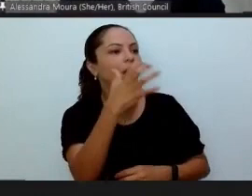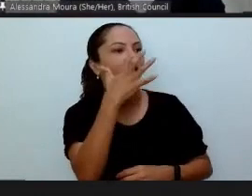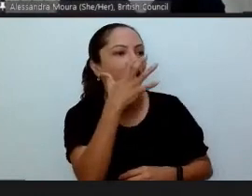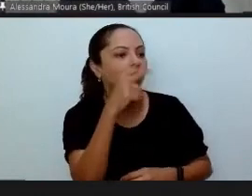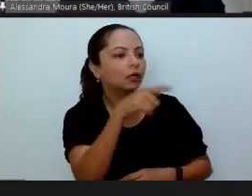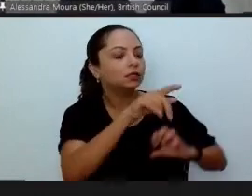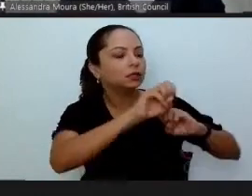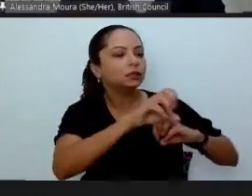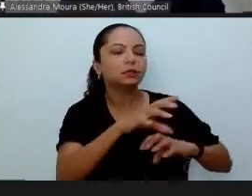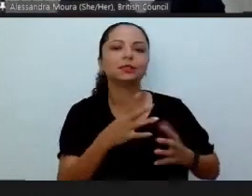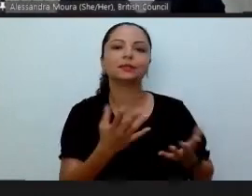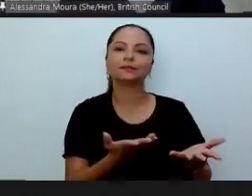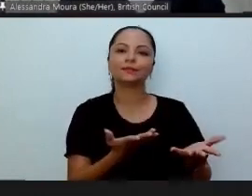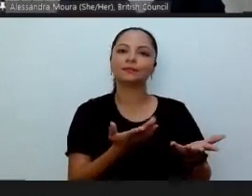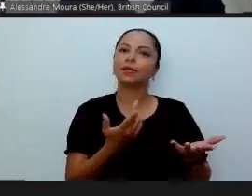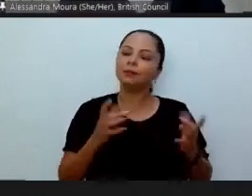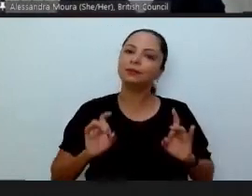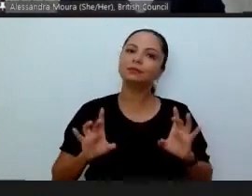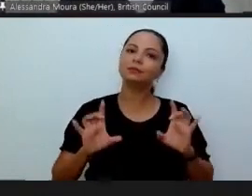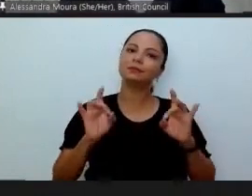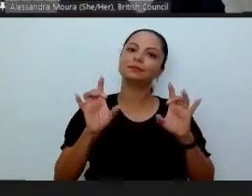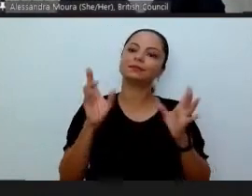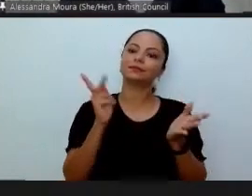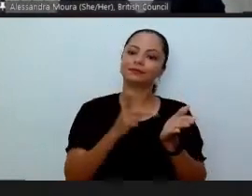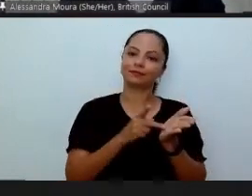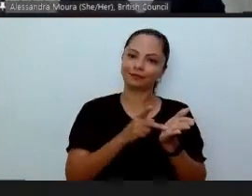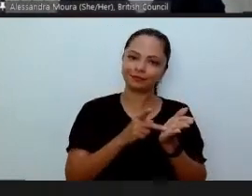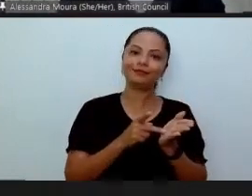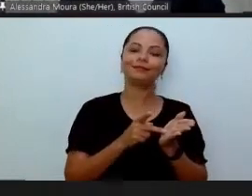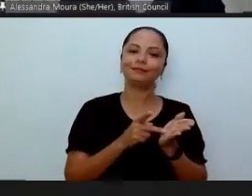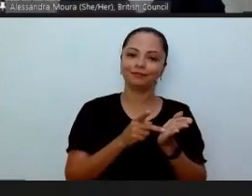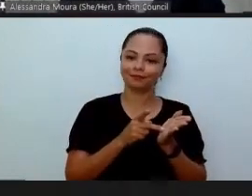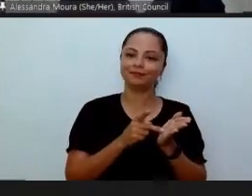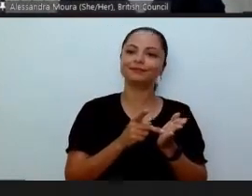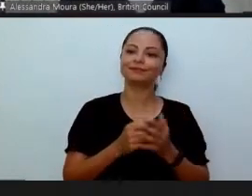And the most valuable professional